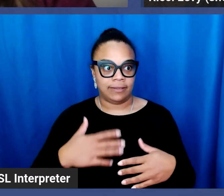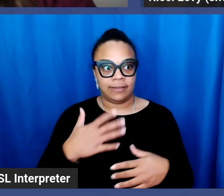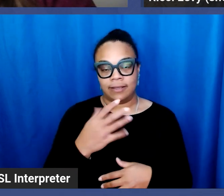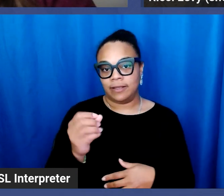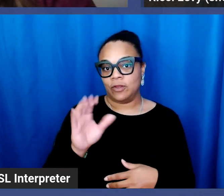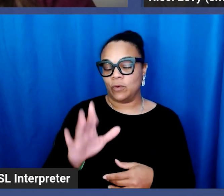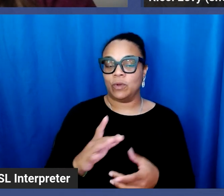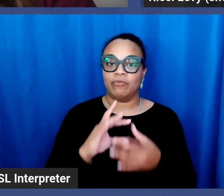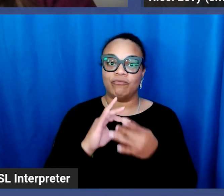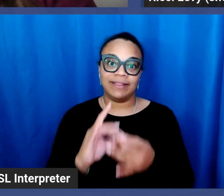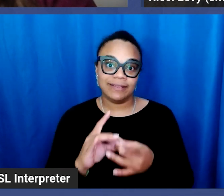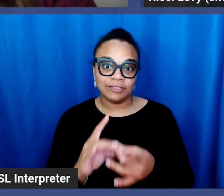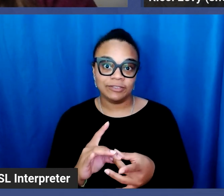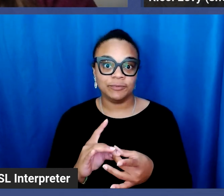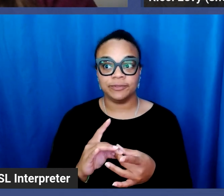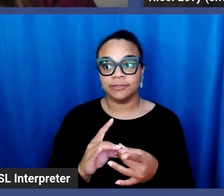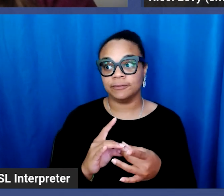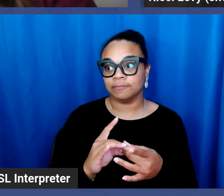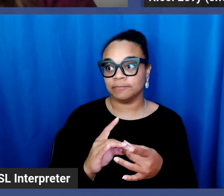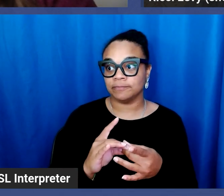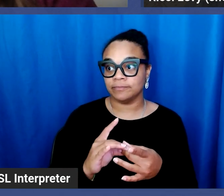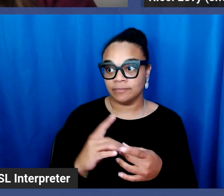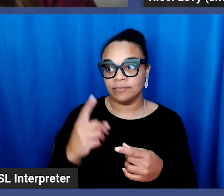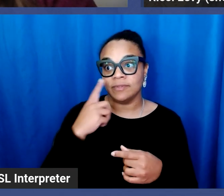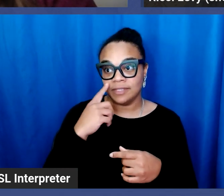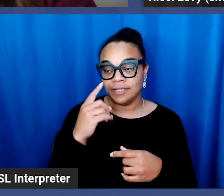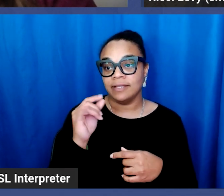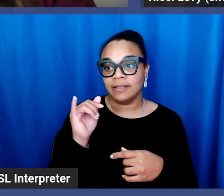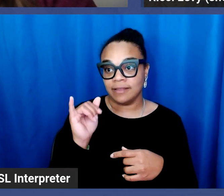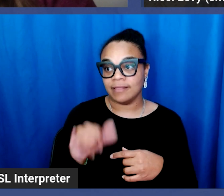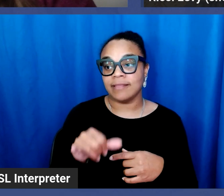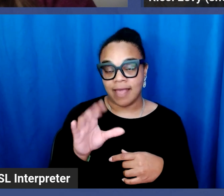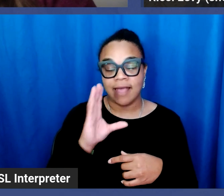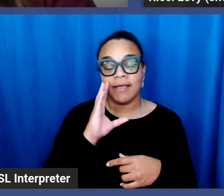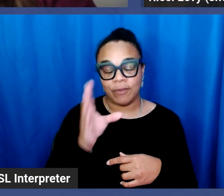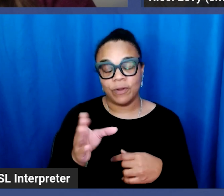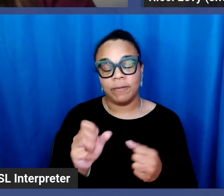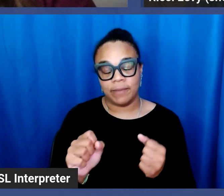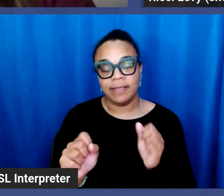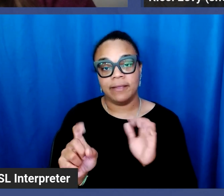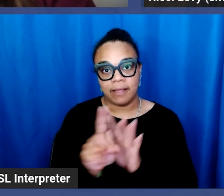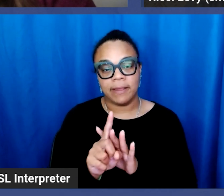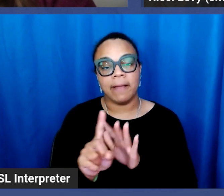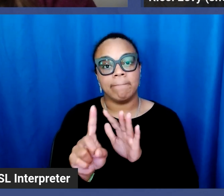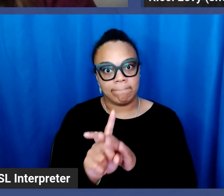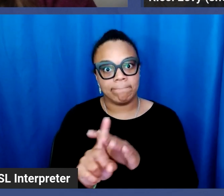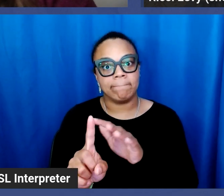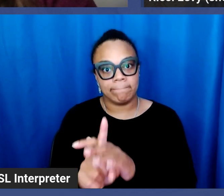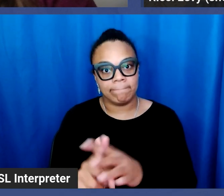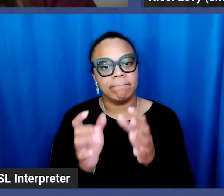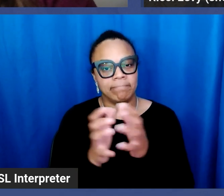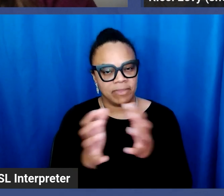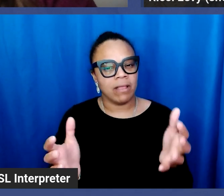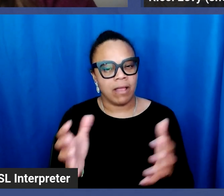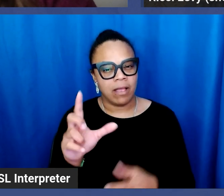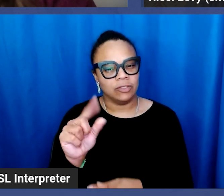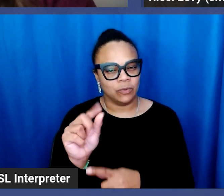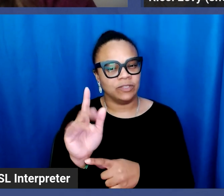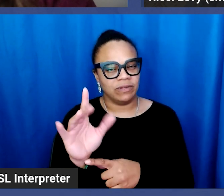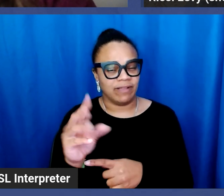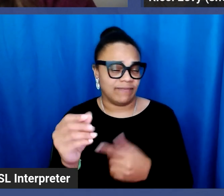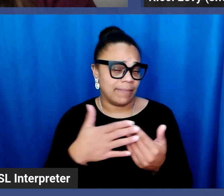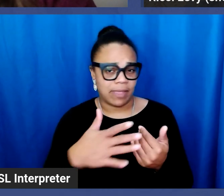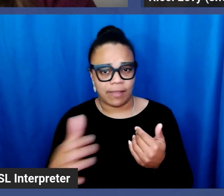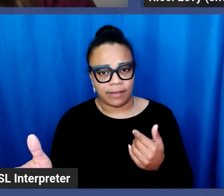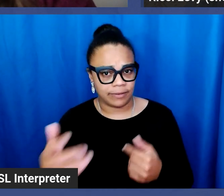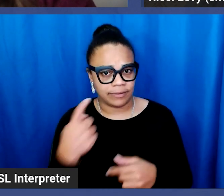your relationships, I think that that's going to come up in 2025 and beyond. We